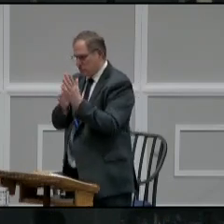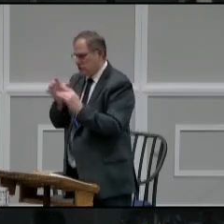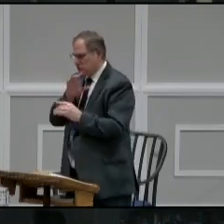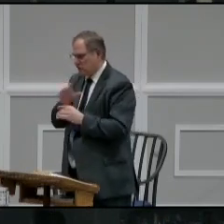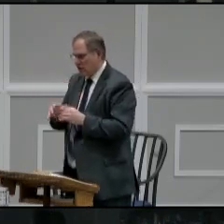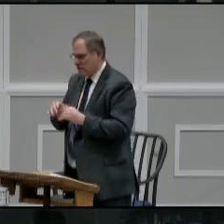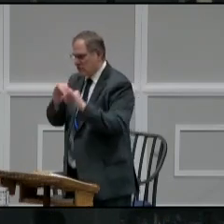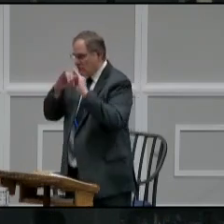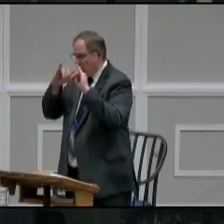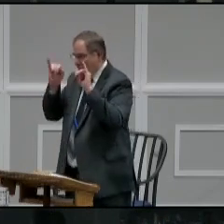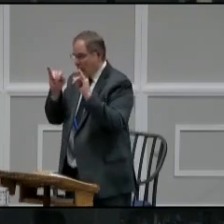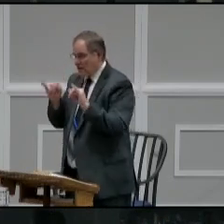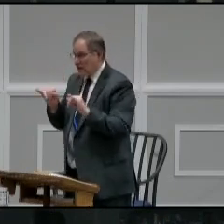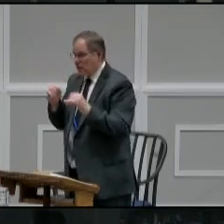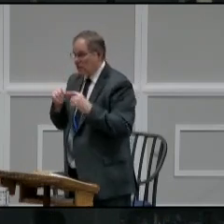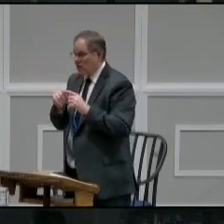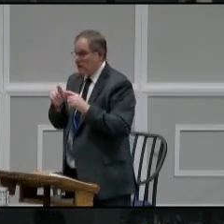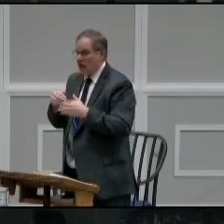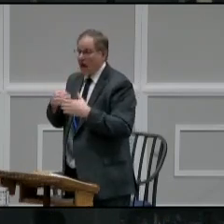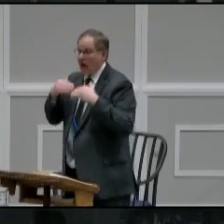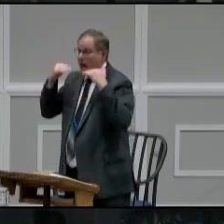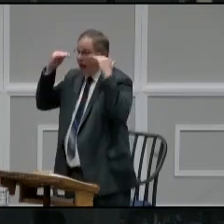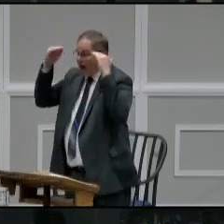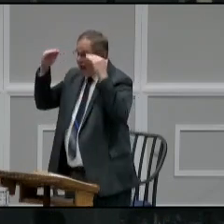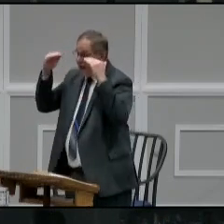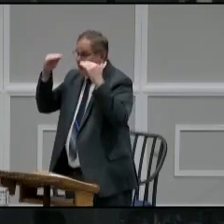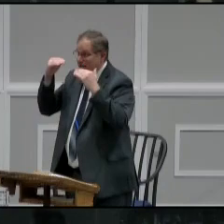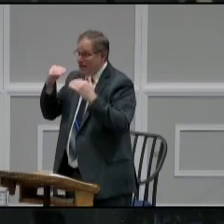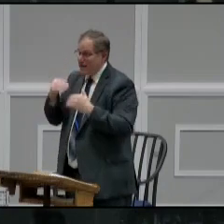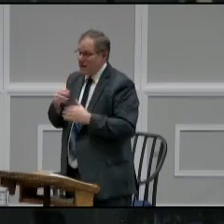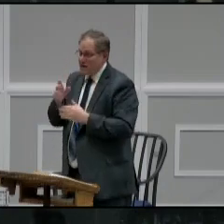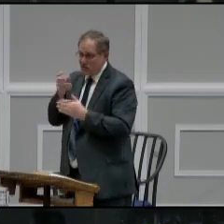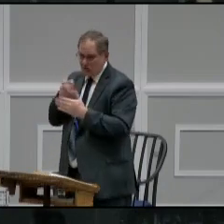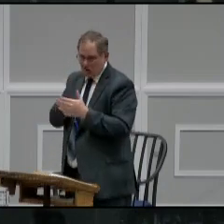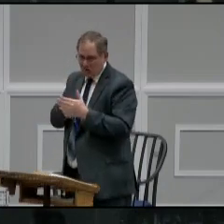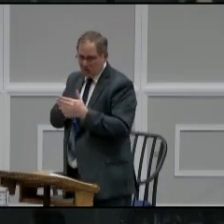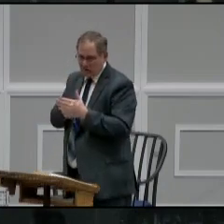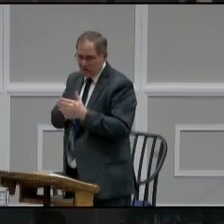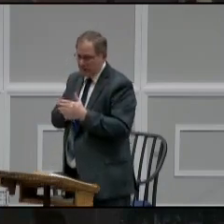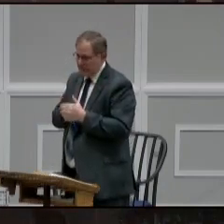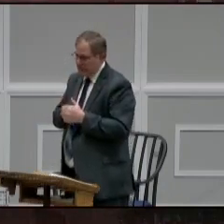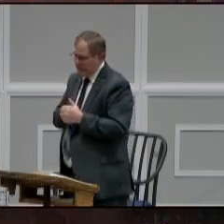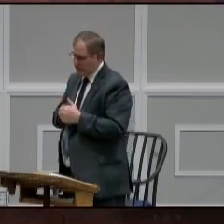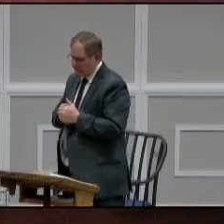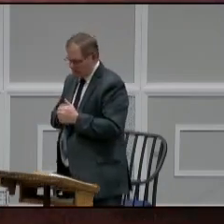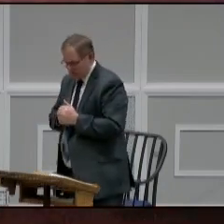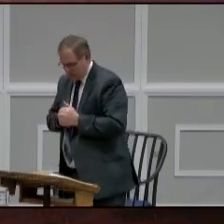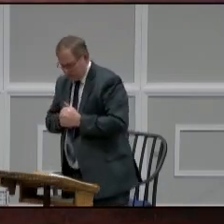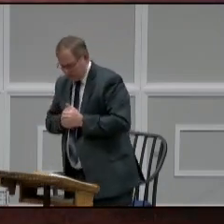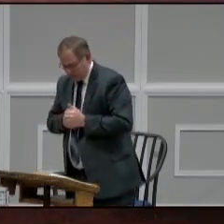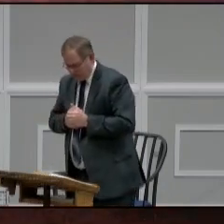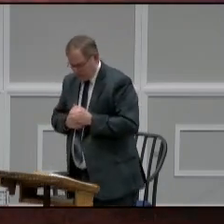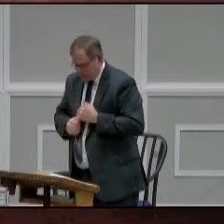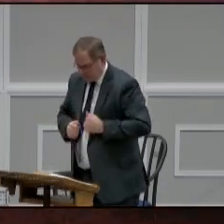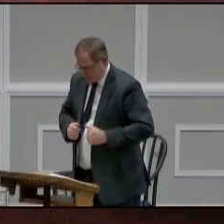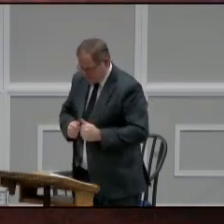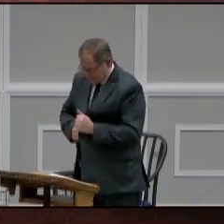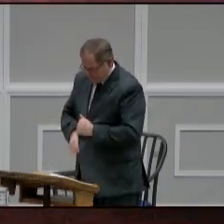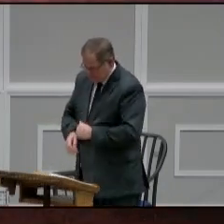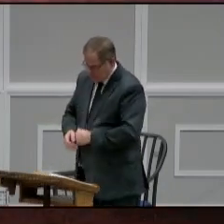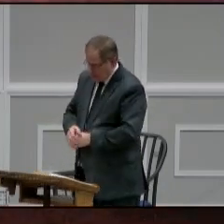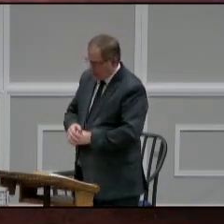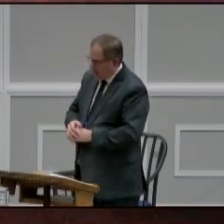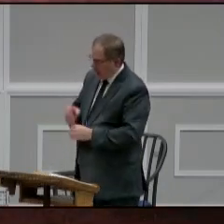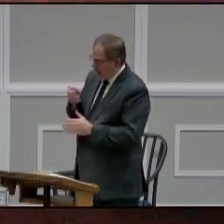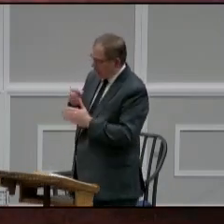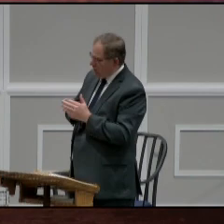Idolatry has a cost. But I want you to notice, thirdly, the corruption of idolatry as we continue on, the corruption. Oh, it'll cost